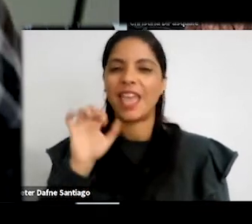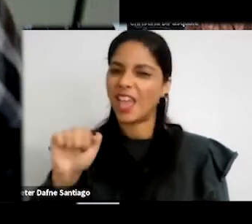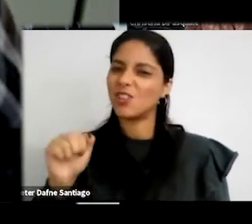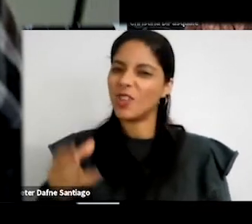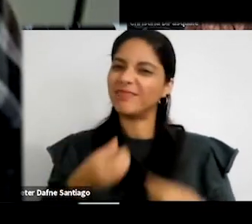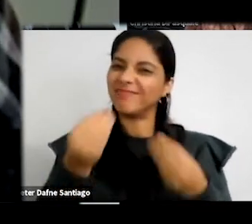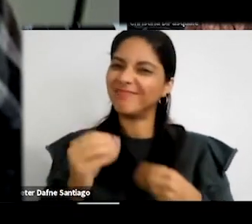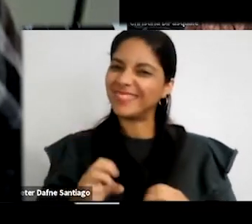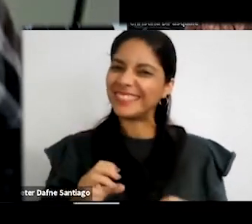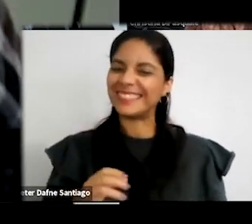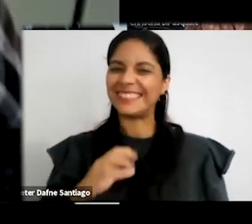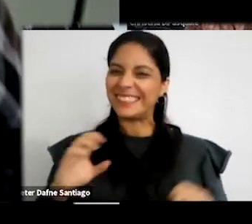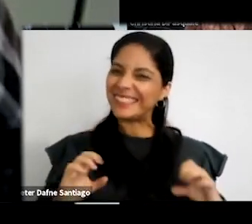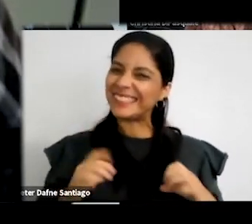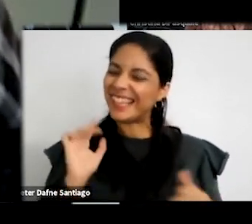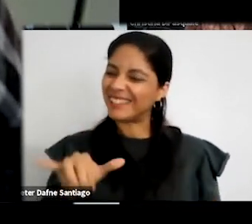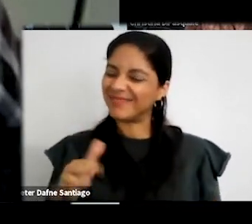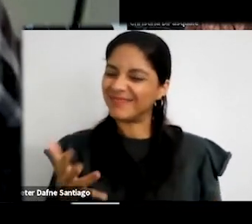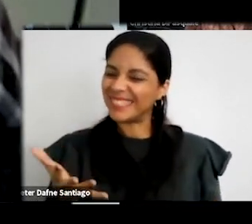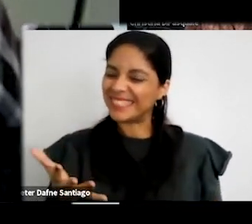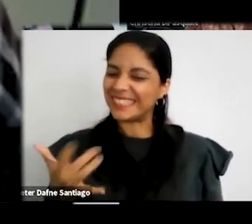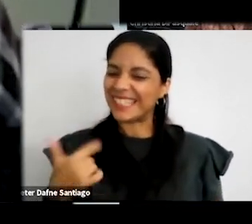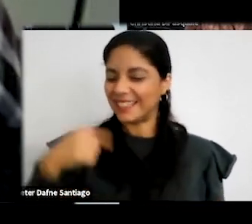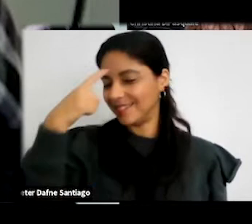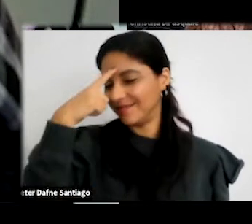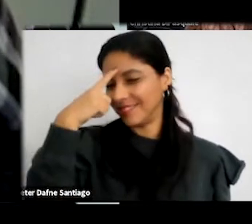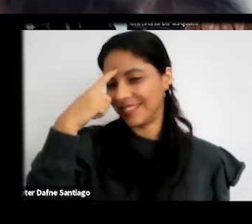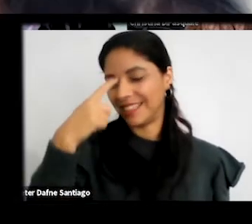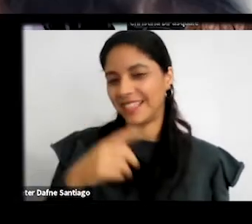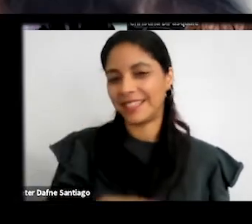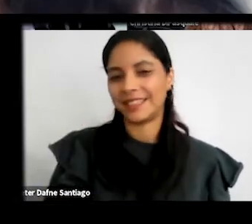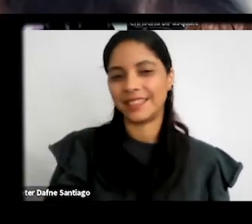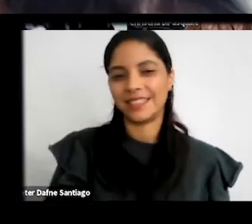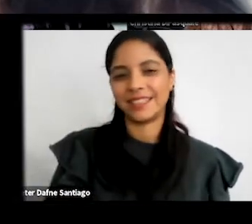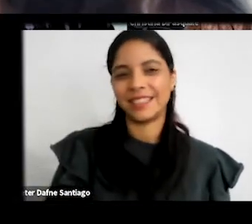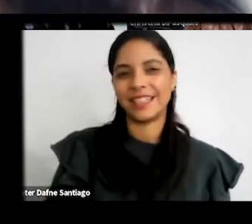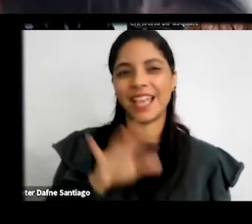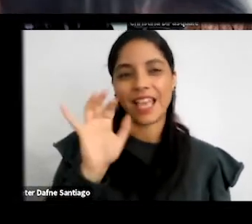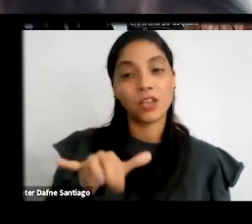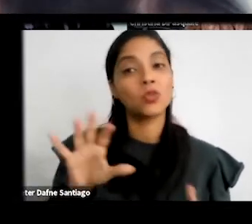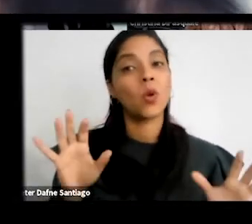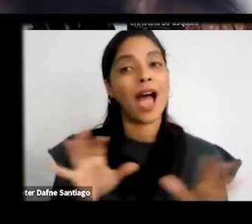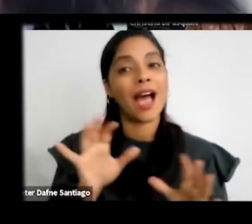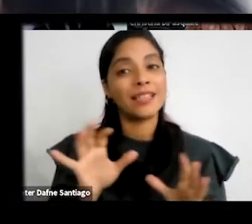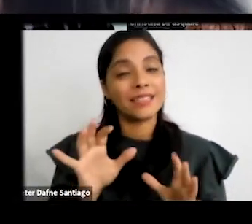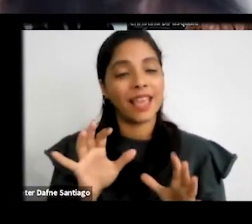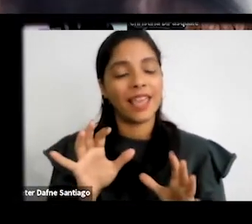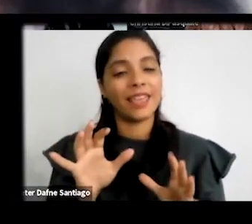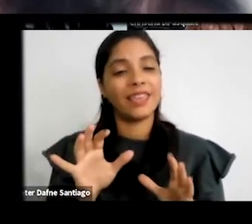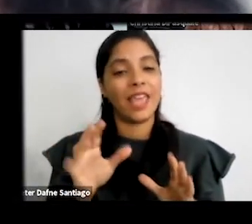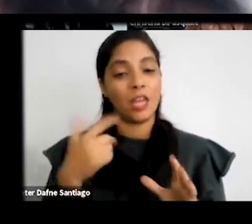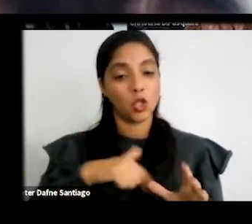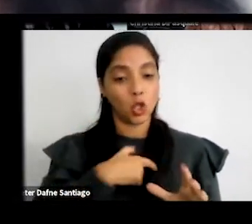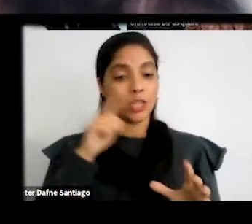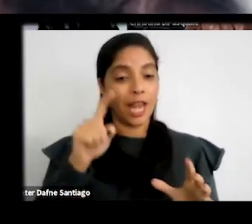And I think that is really drawing from the energy that went into creating Realidades. Like, you're sort of bringing that energy